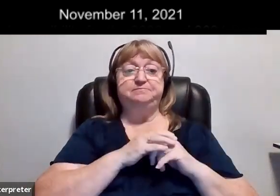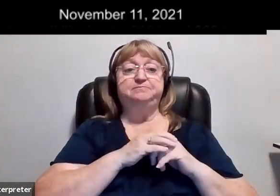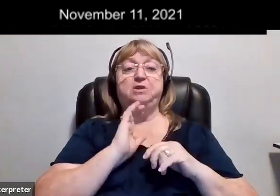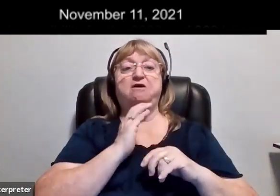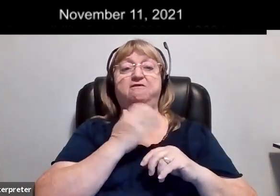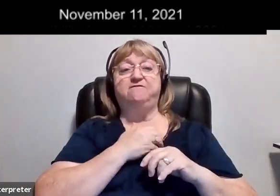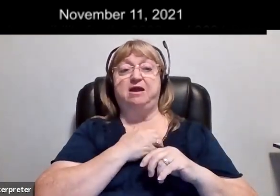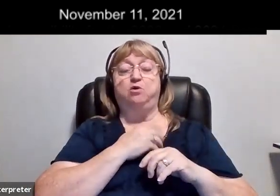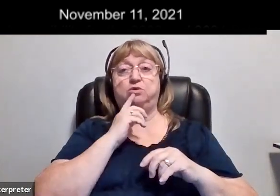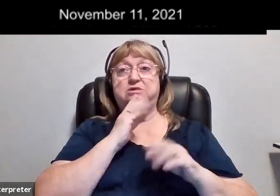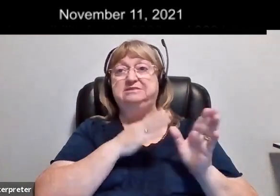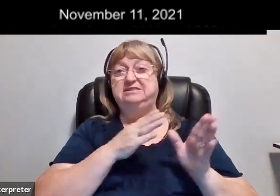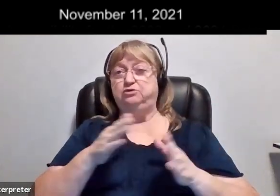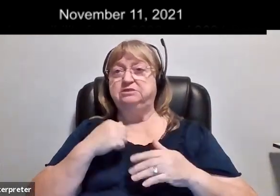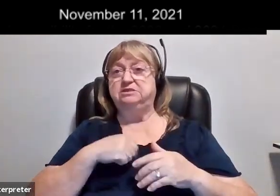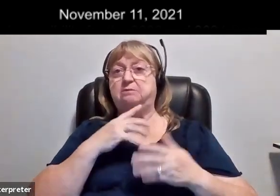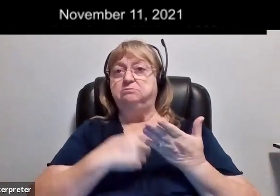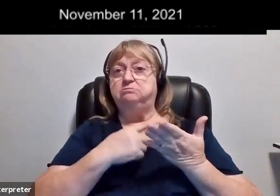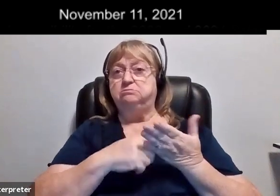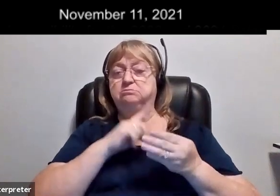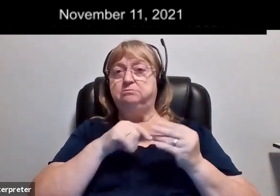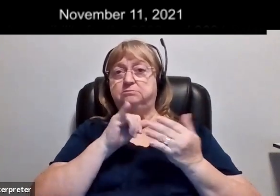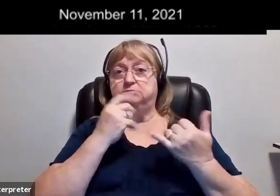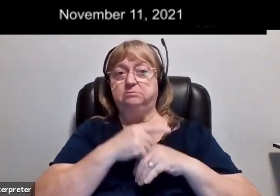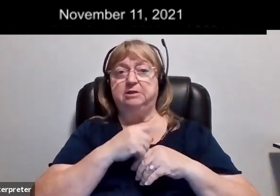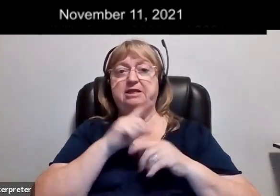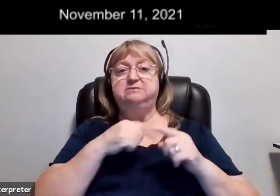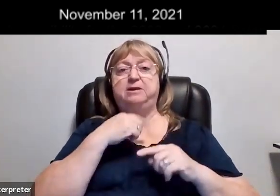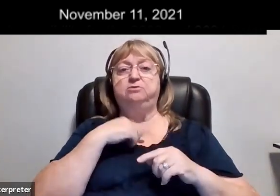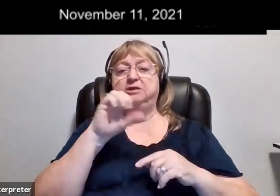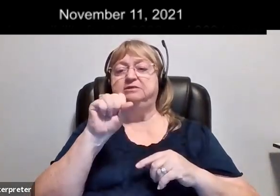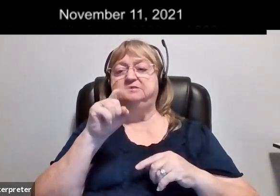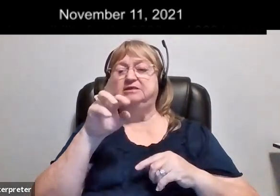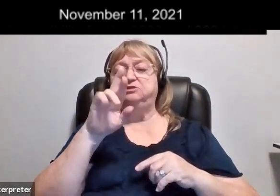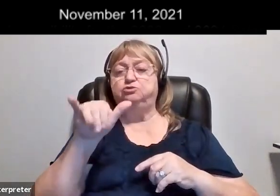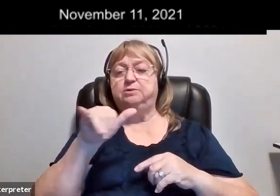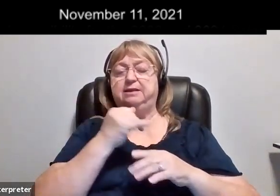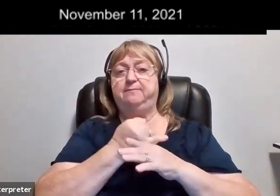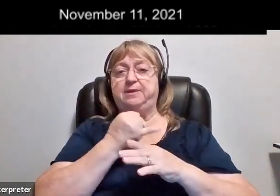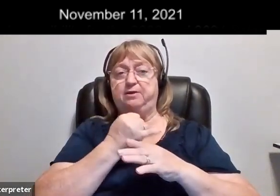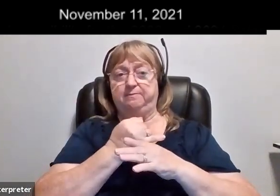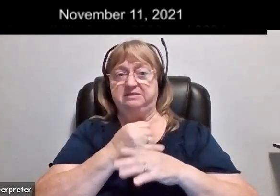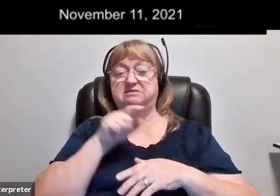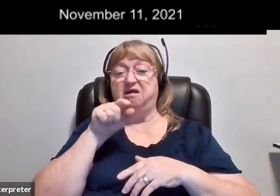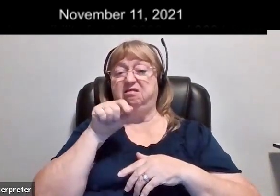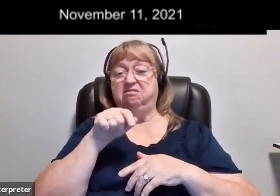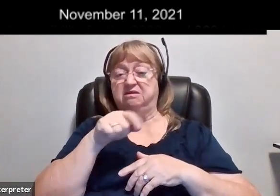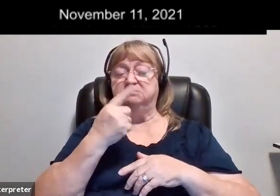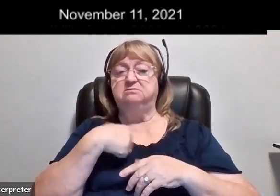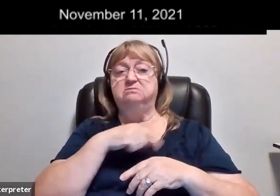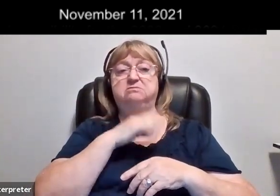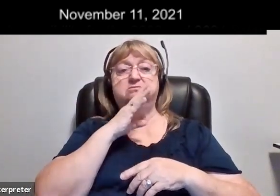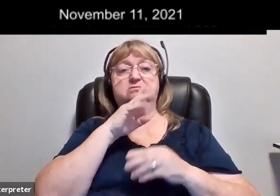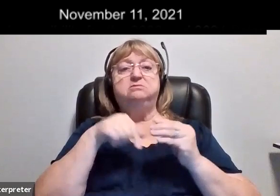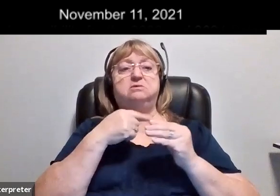our series that I will talk about today was about sensory impairments. And in this issue, we talked about the